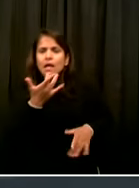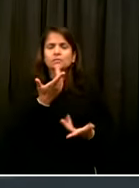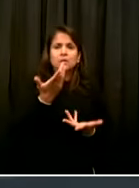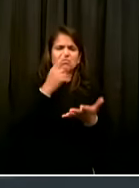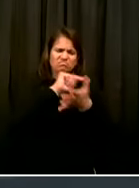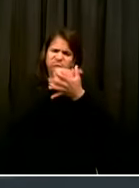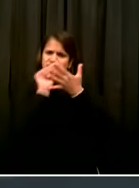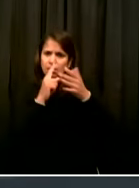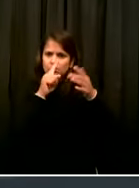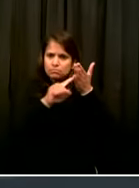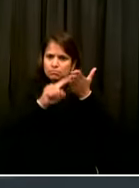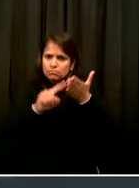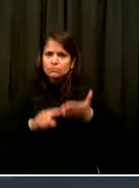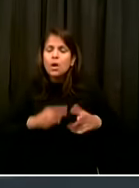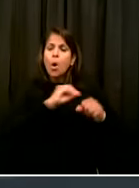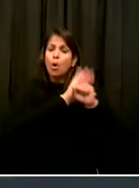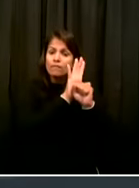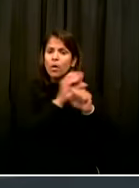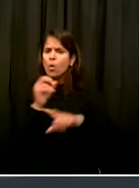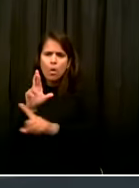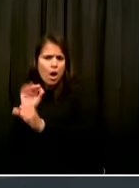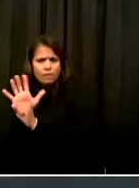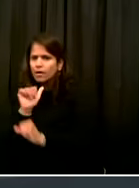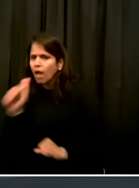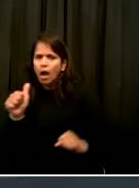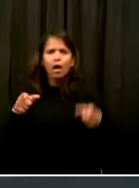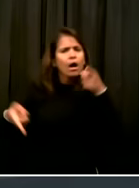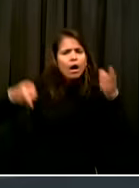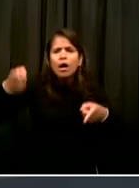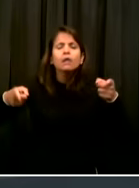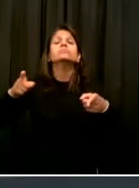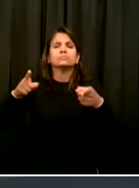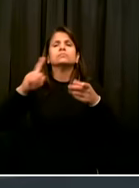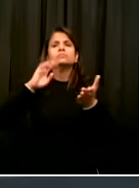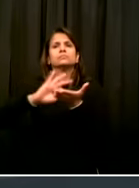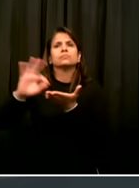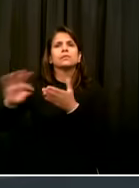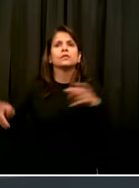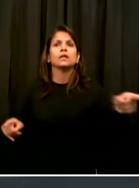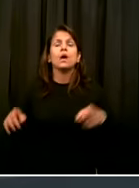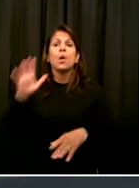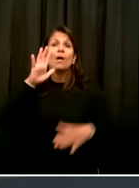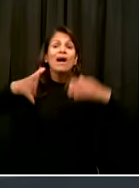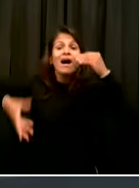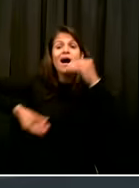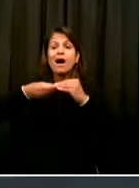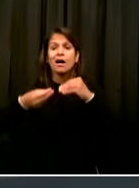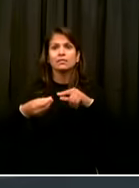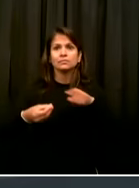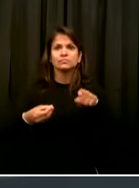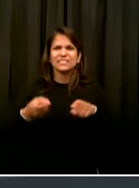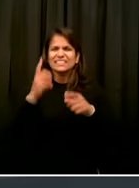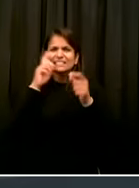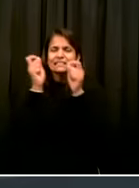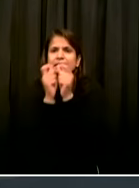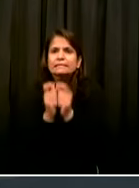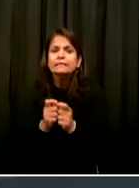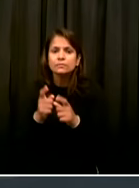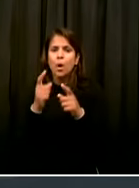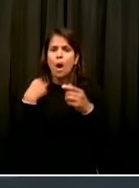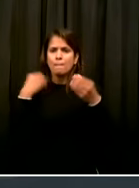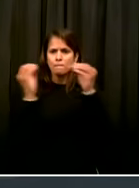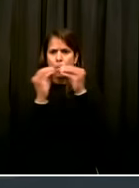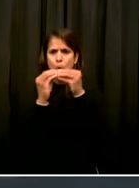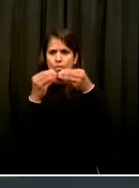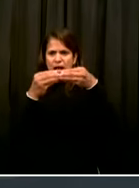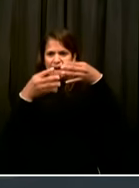test results from 15% to 5%. The higher threshold was an appropriate benchmark for reopening